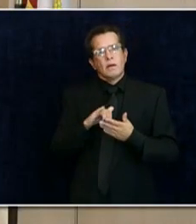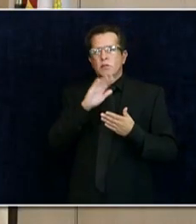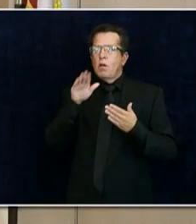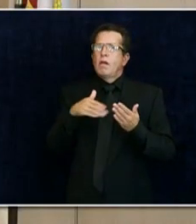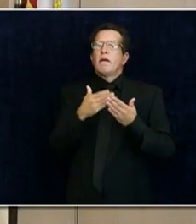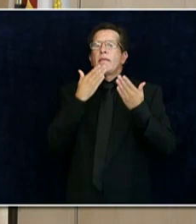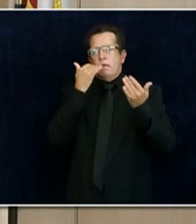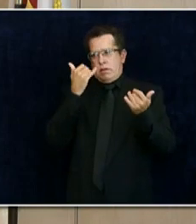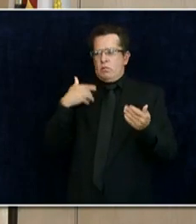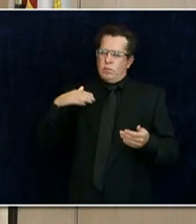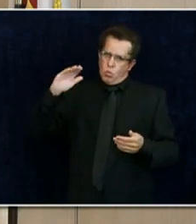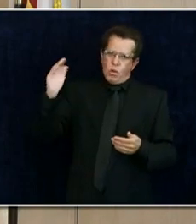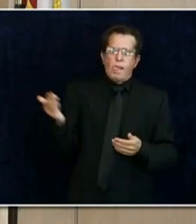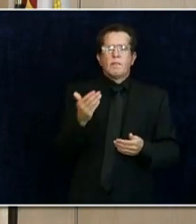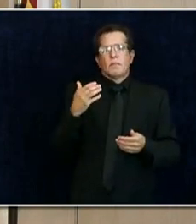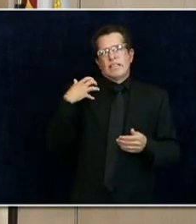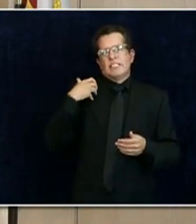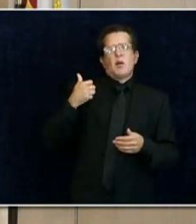Cox. Thank you.